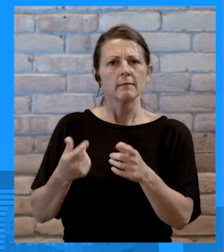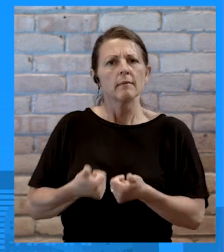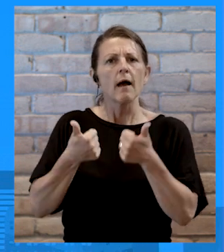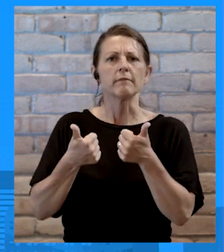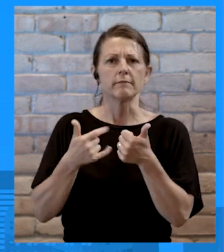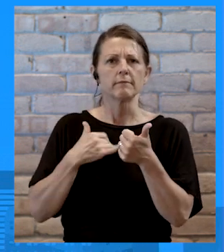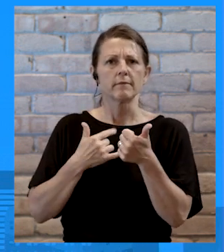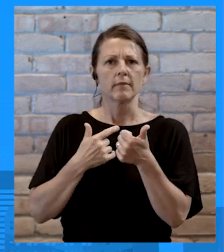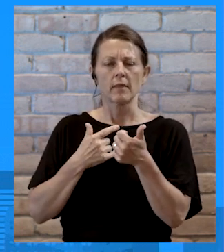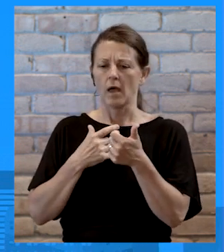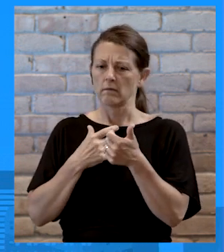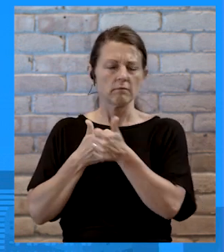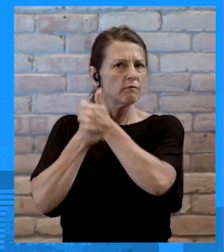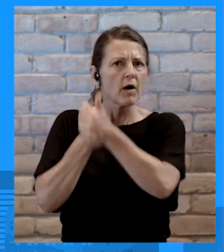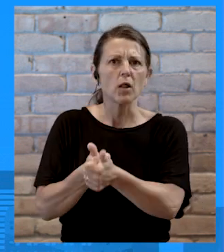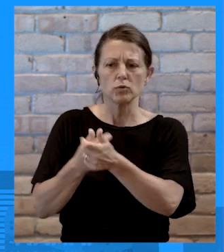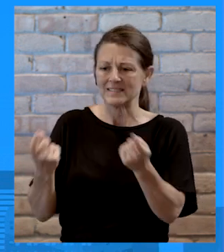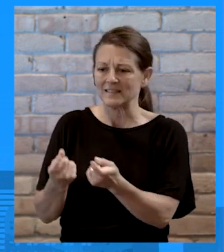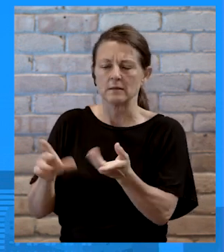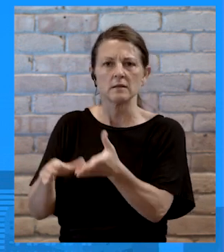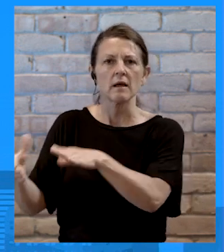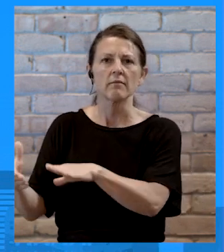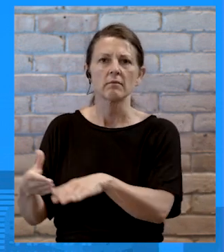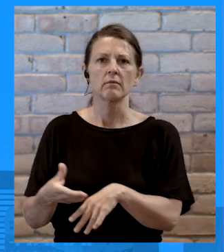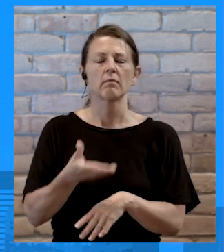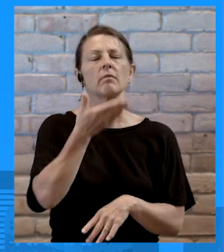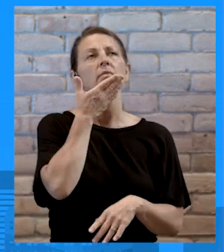death? Thank God.